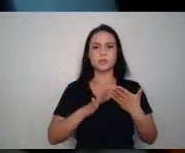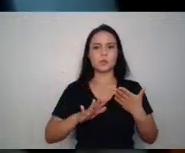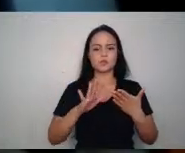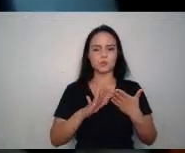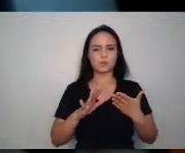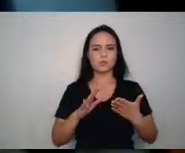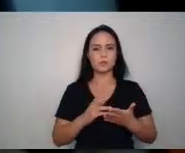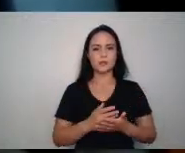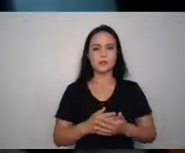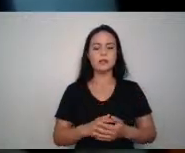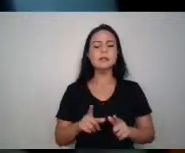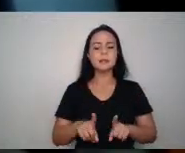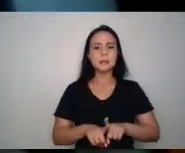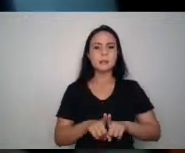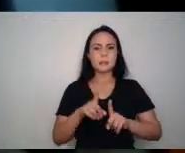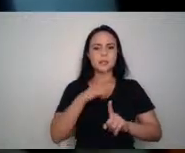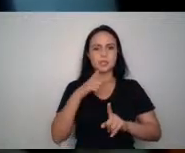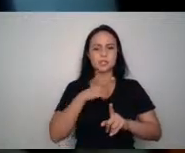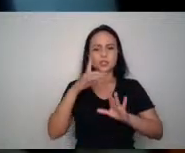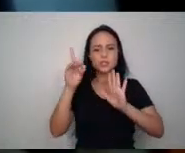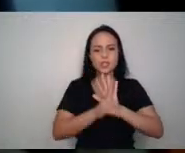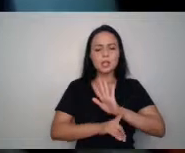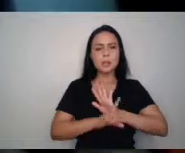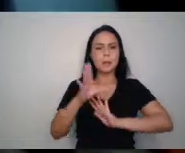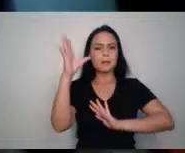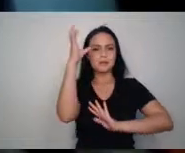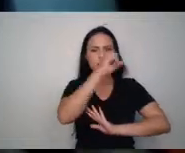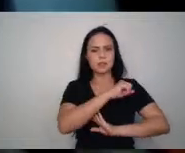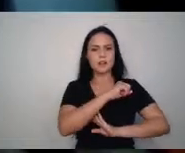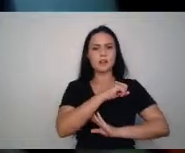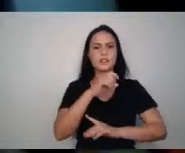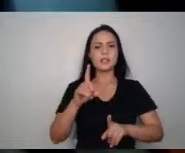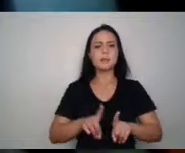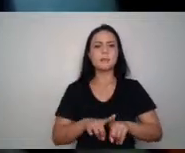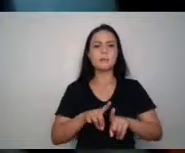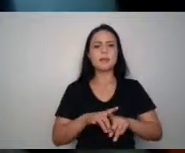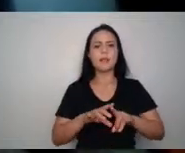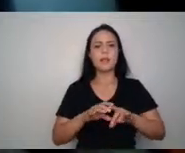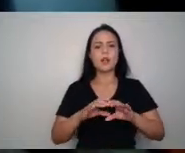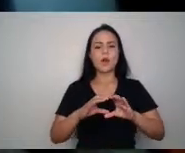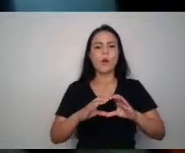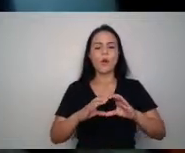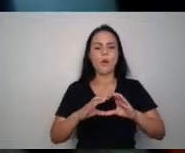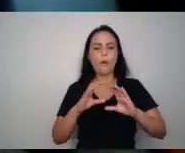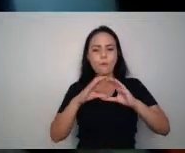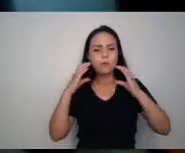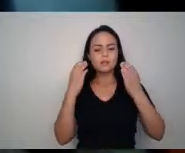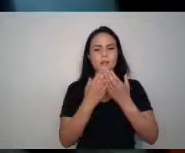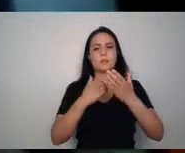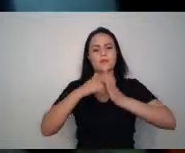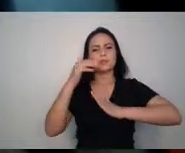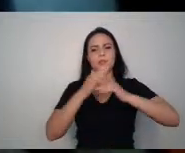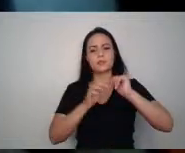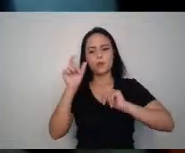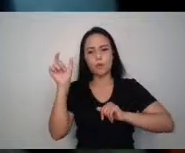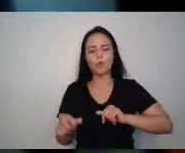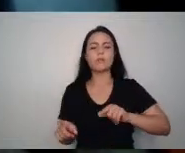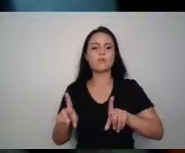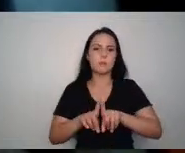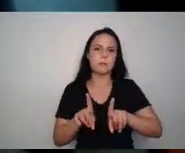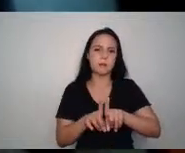on our laps out of the blue, and that mentioned this universal right to education